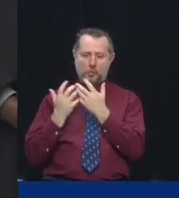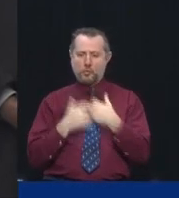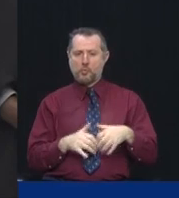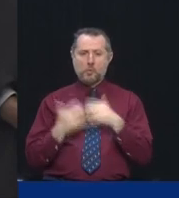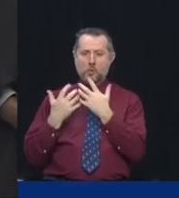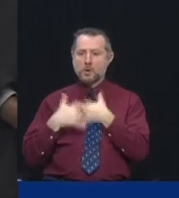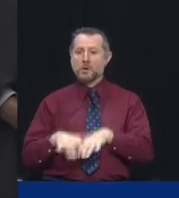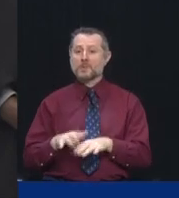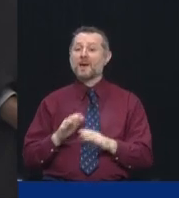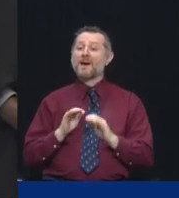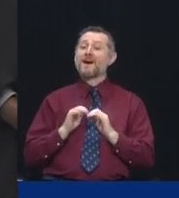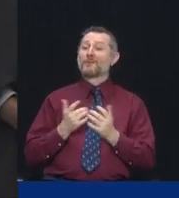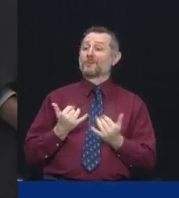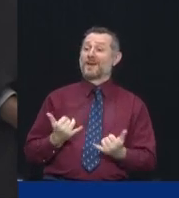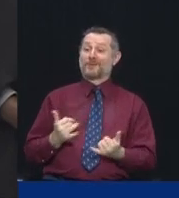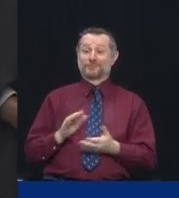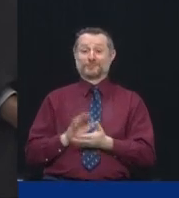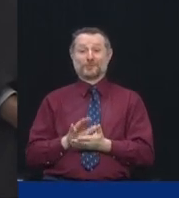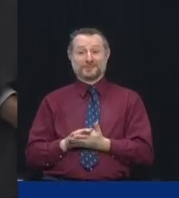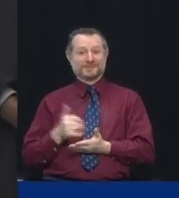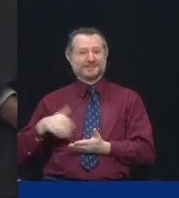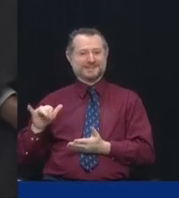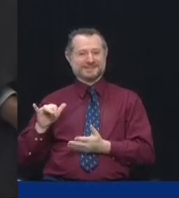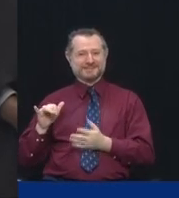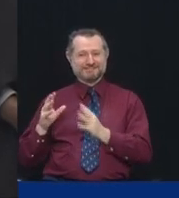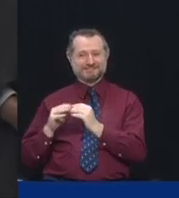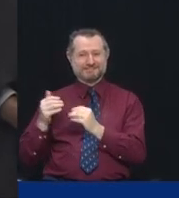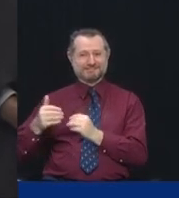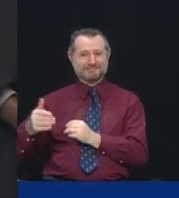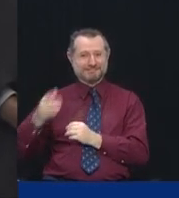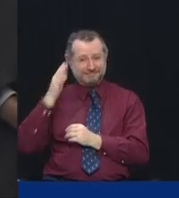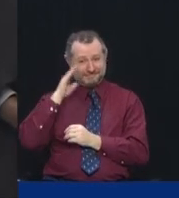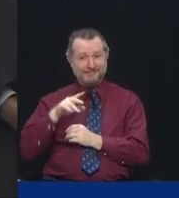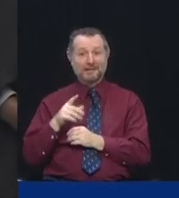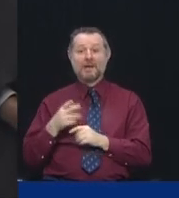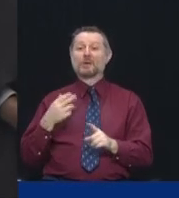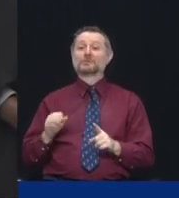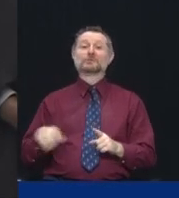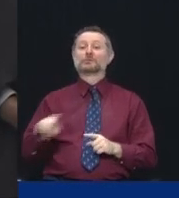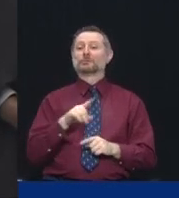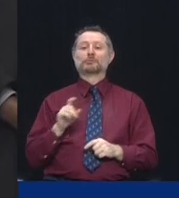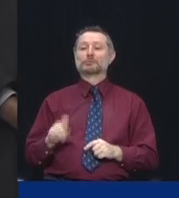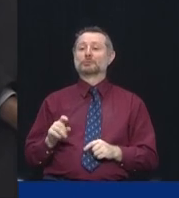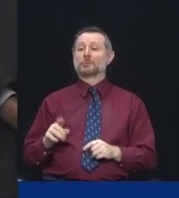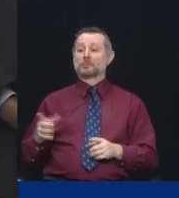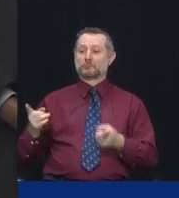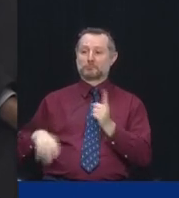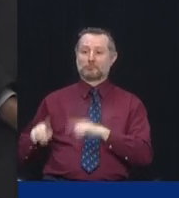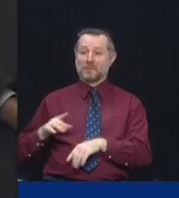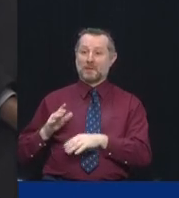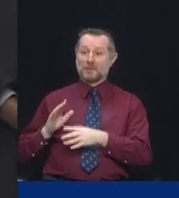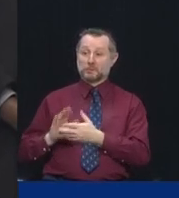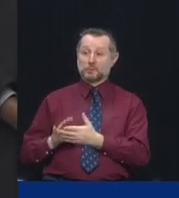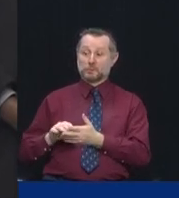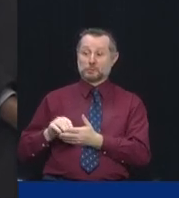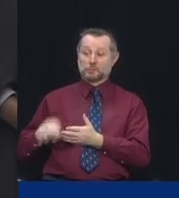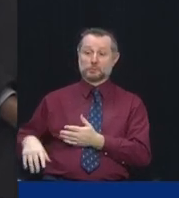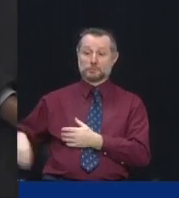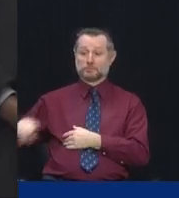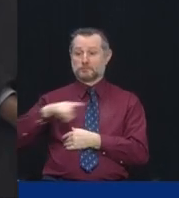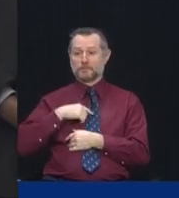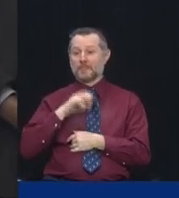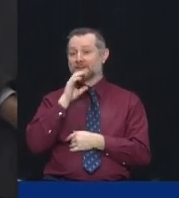still in session. A high school should organize where they will take their students 16